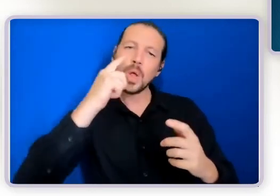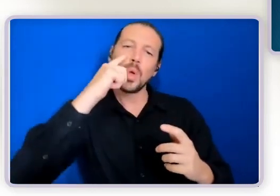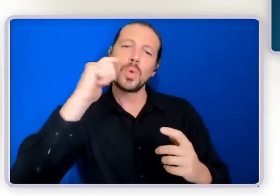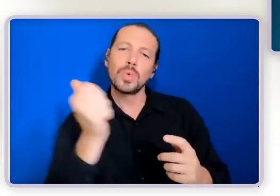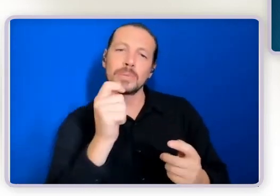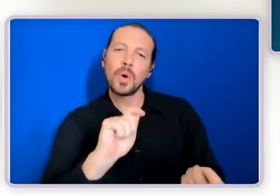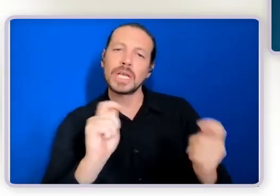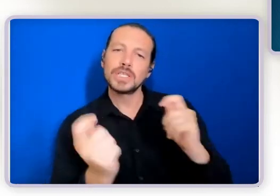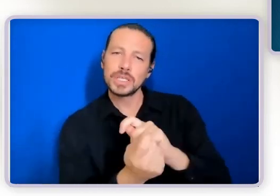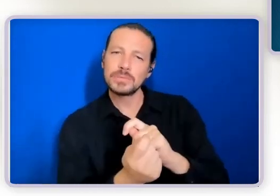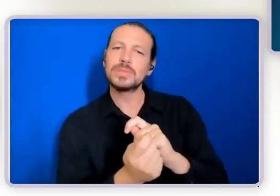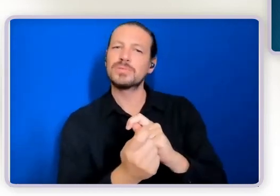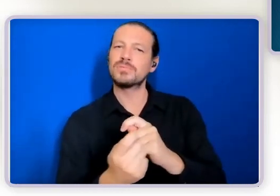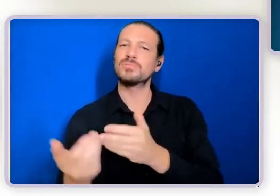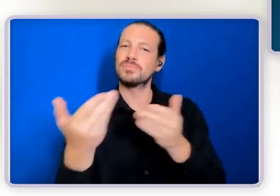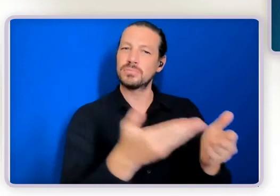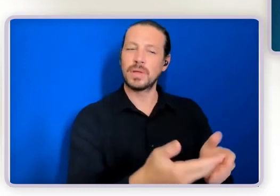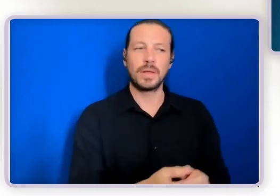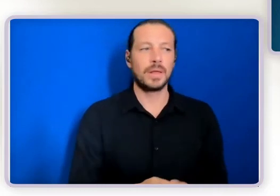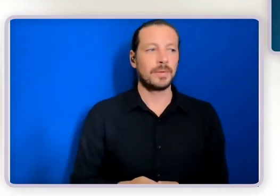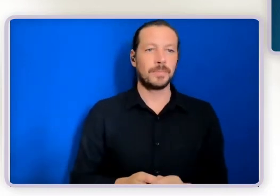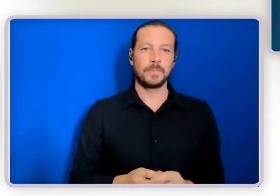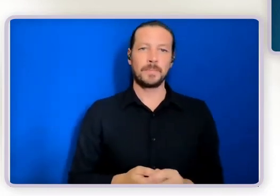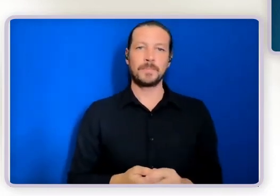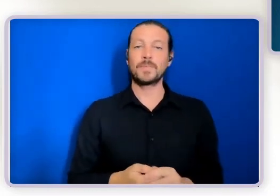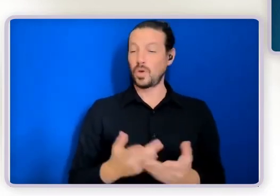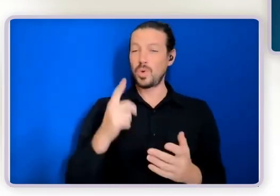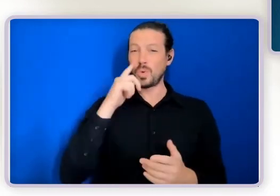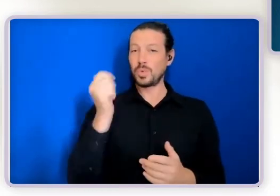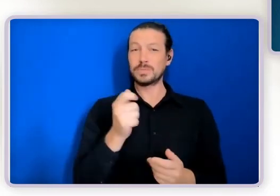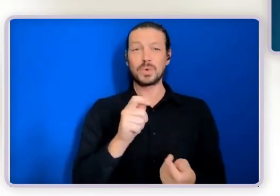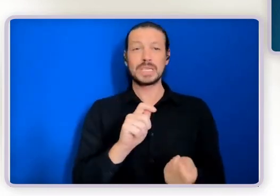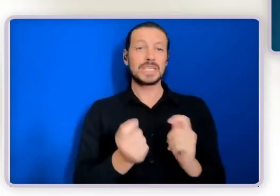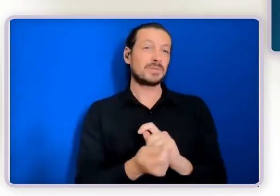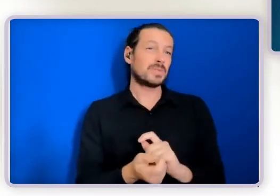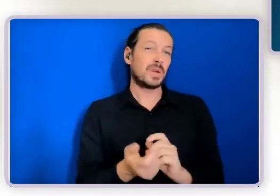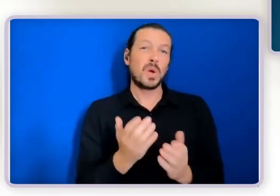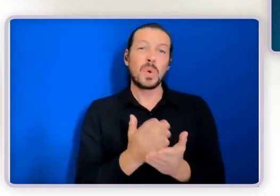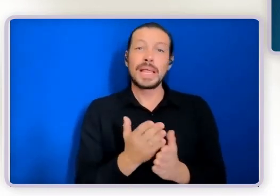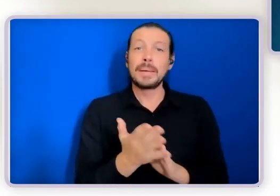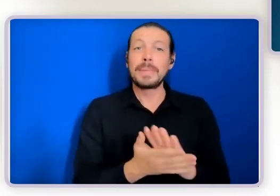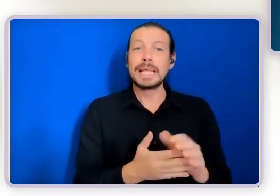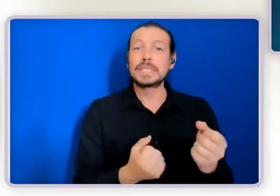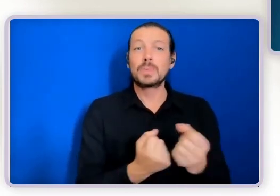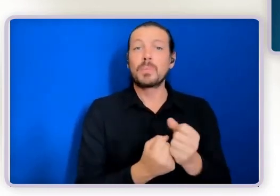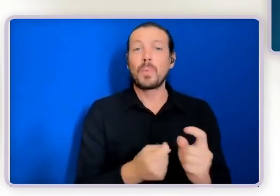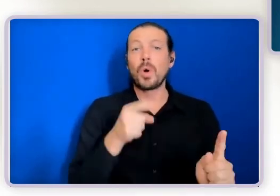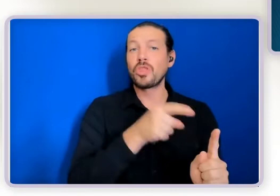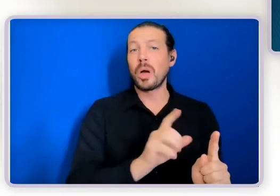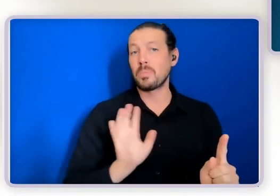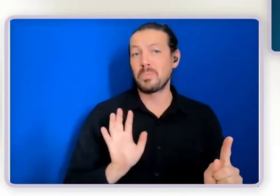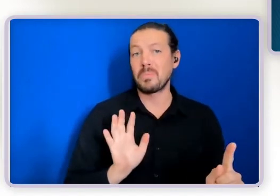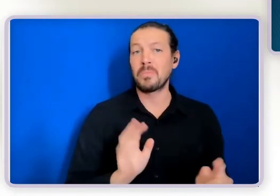term, which is a typical term in discrimination law, it just means supports, really, the supports they need. So the